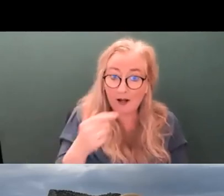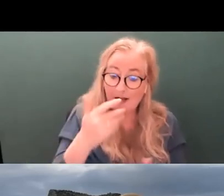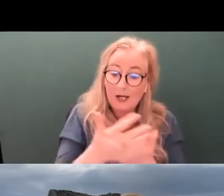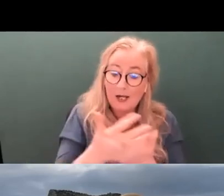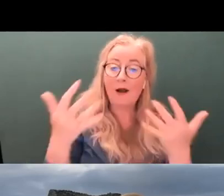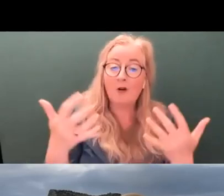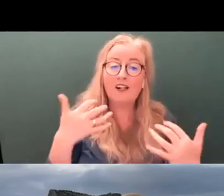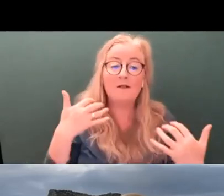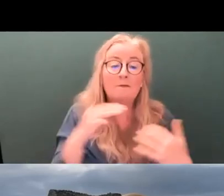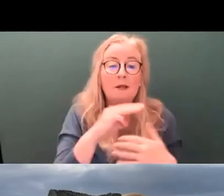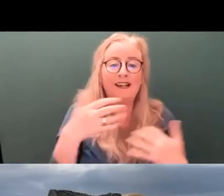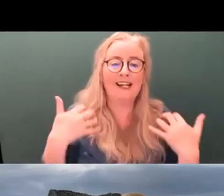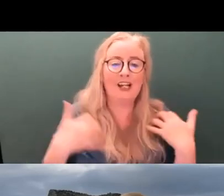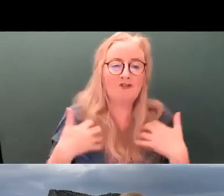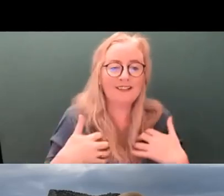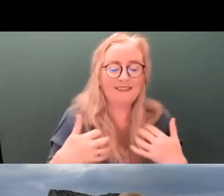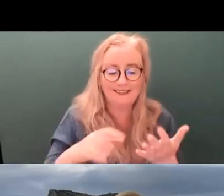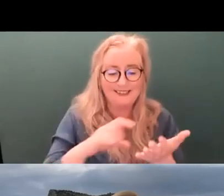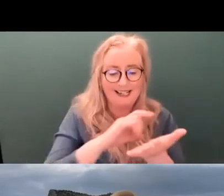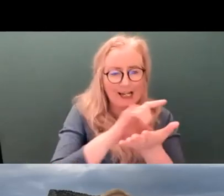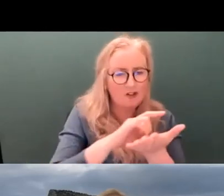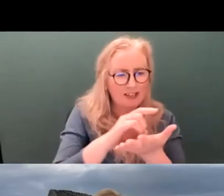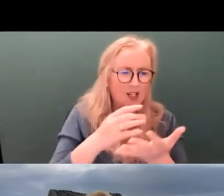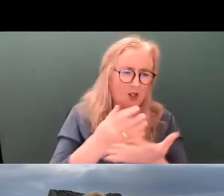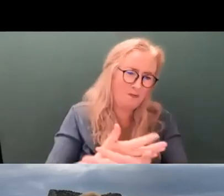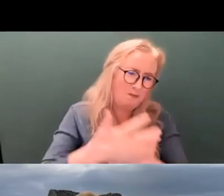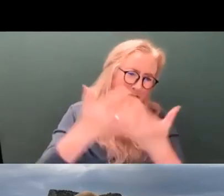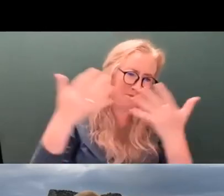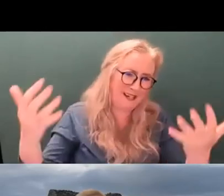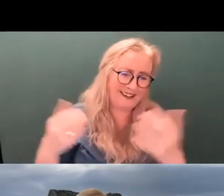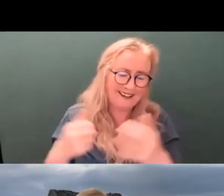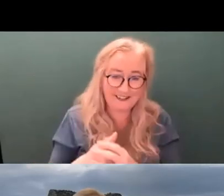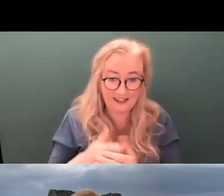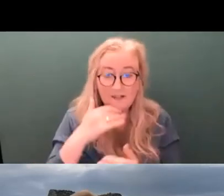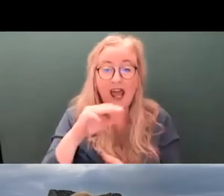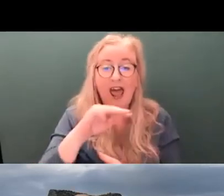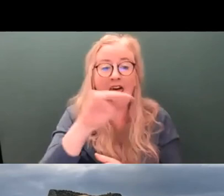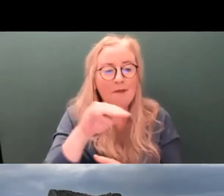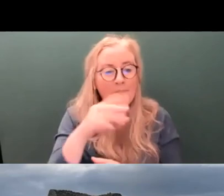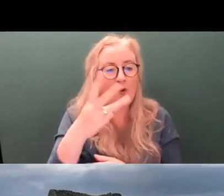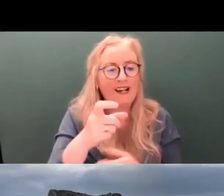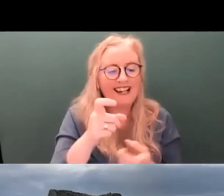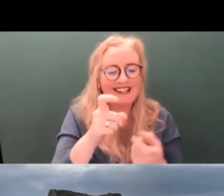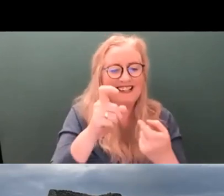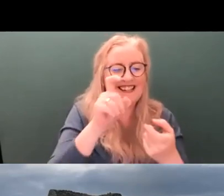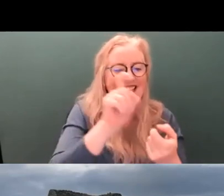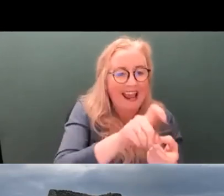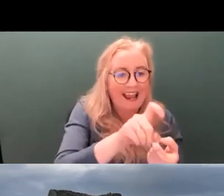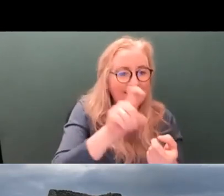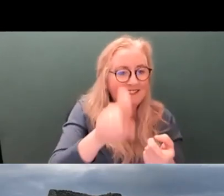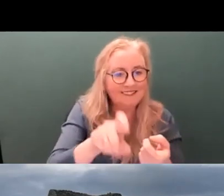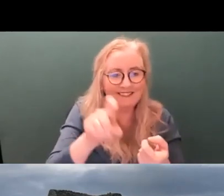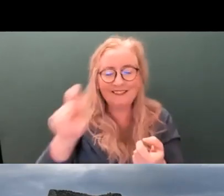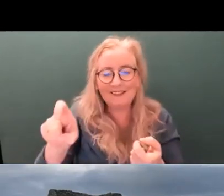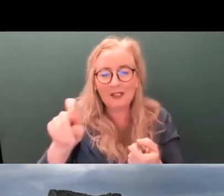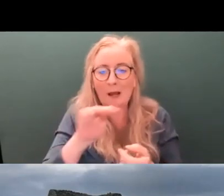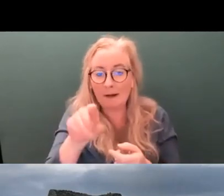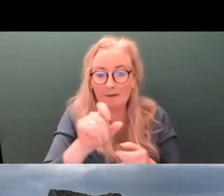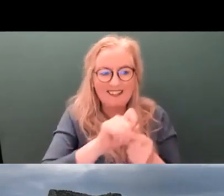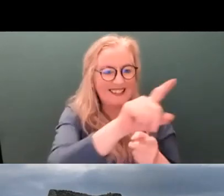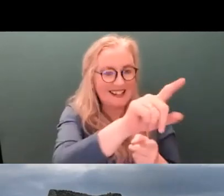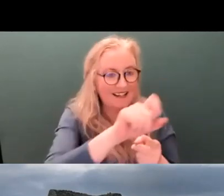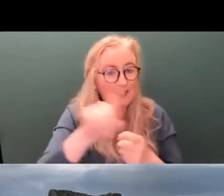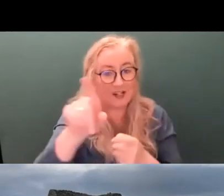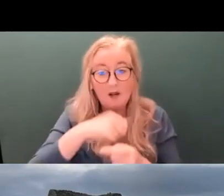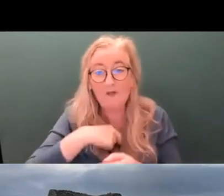history and heritage is, is huge. And people will tag people, people will send it to one another. And that we, we thought